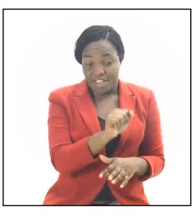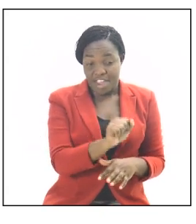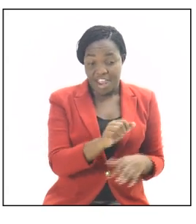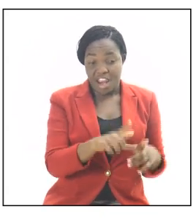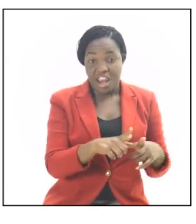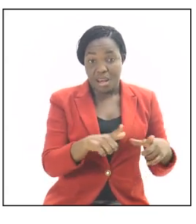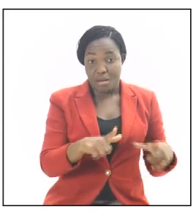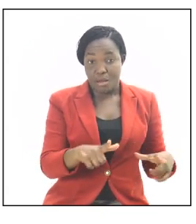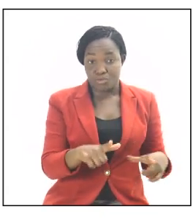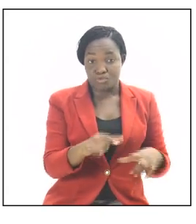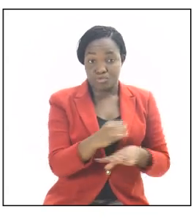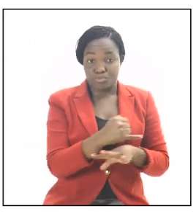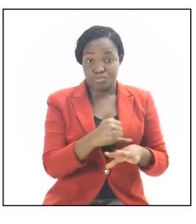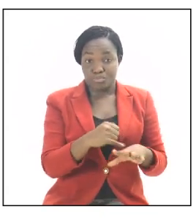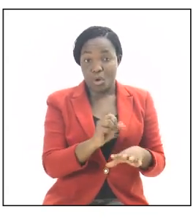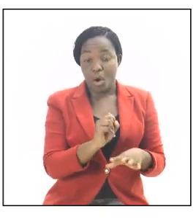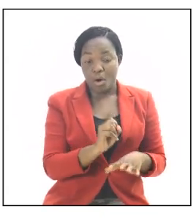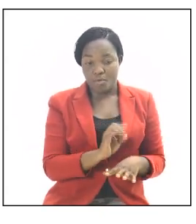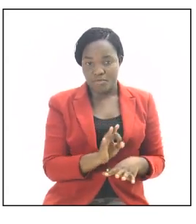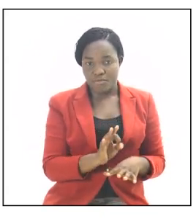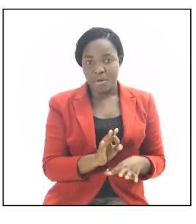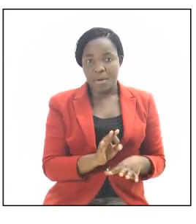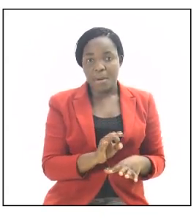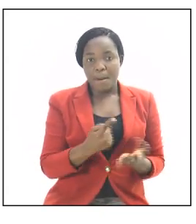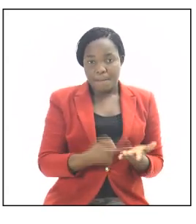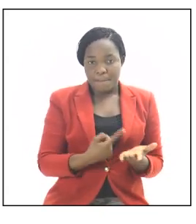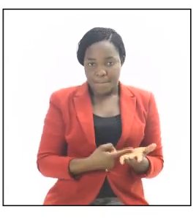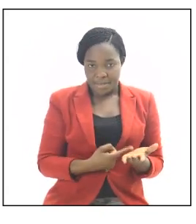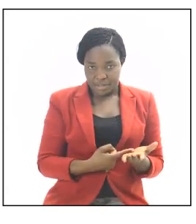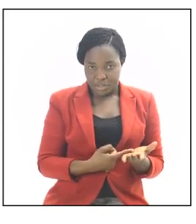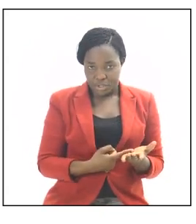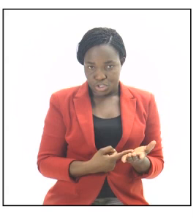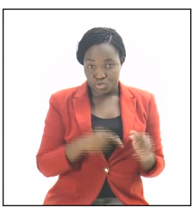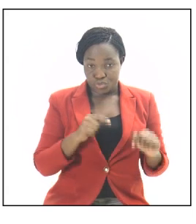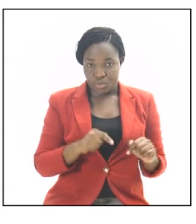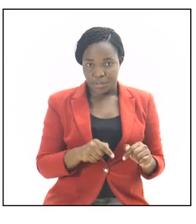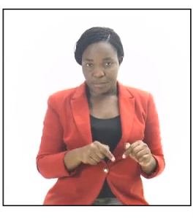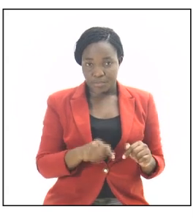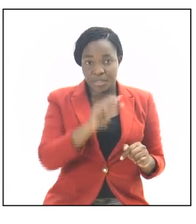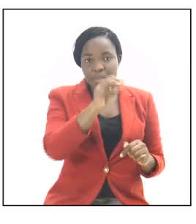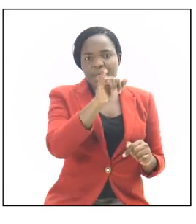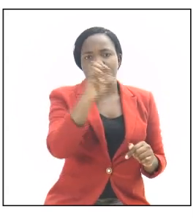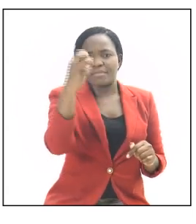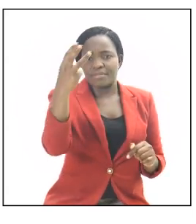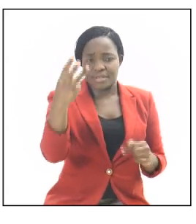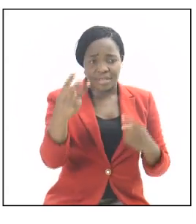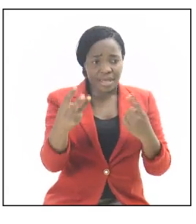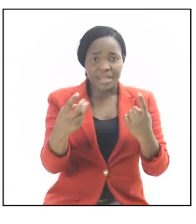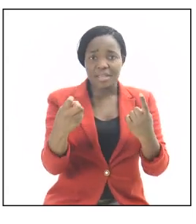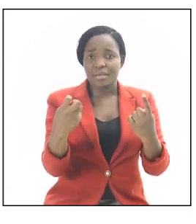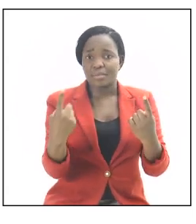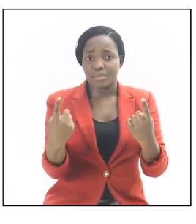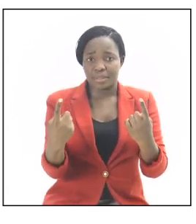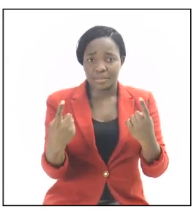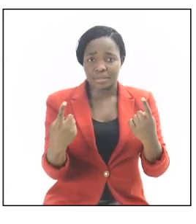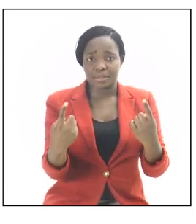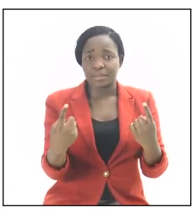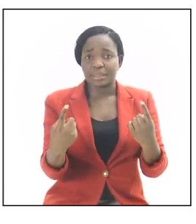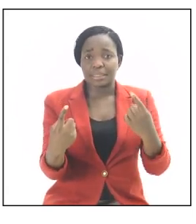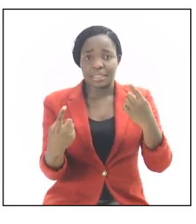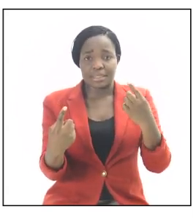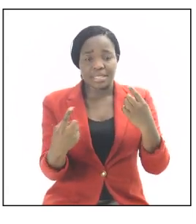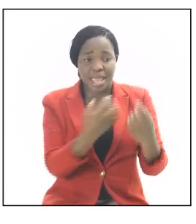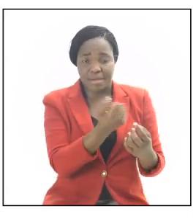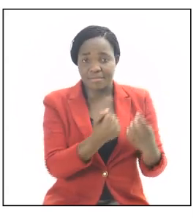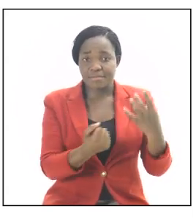of butter today? May has 3 letters, I has 1 letter, and so on. If